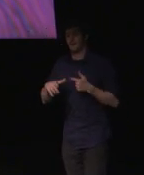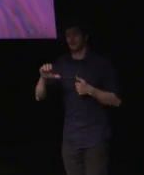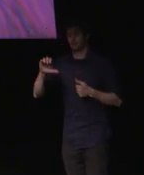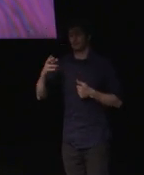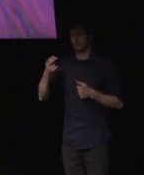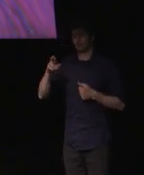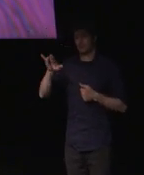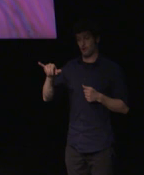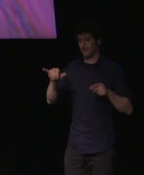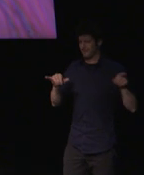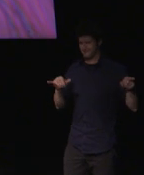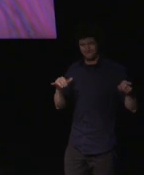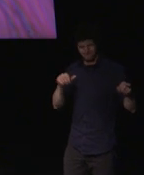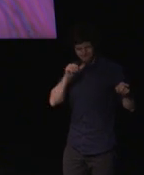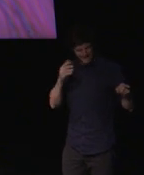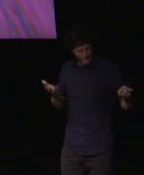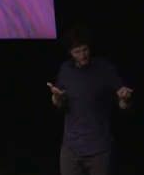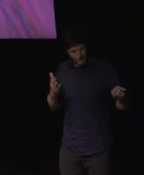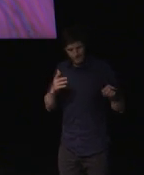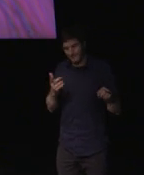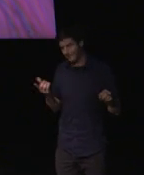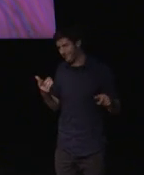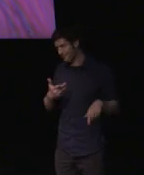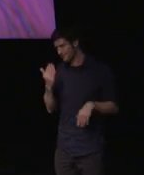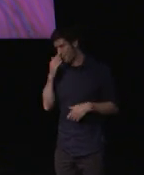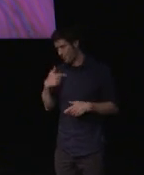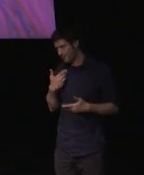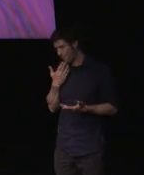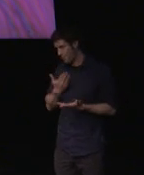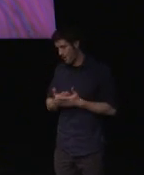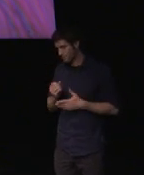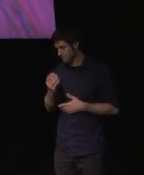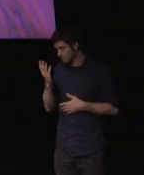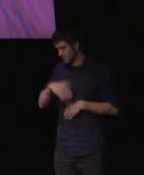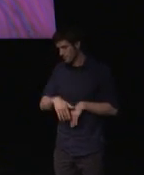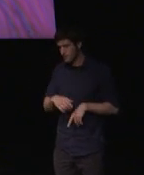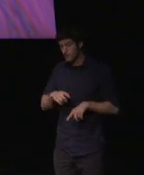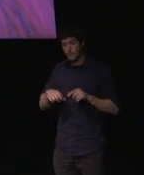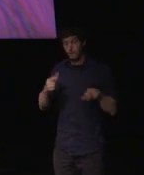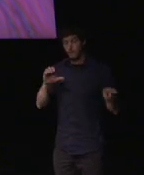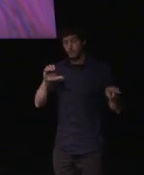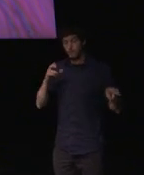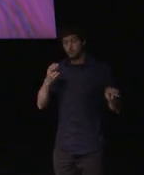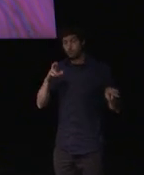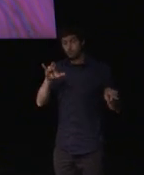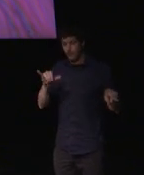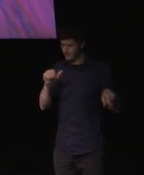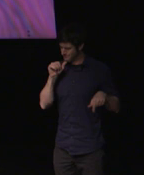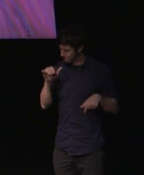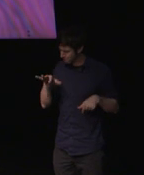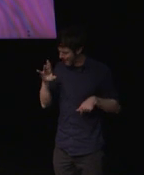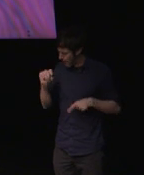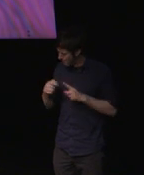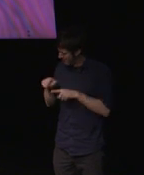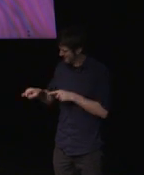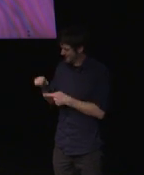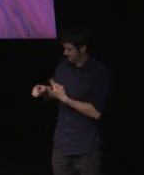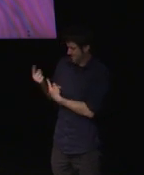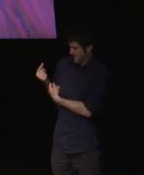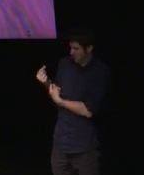it. Cherry actually didn't find out about the controller until GAConf last year. But she's on this slide